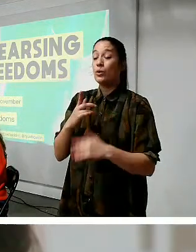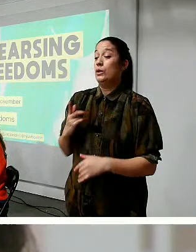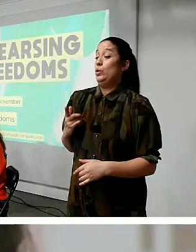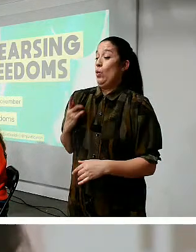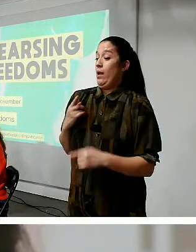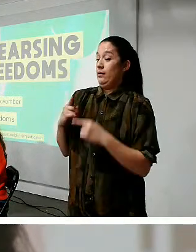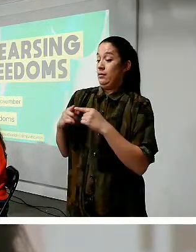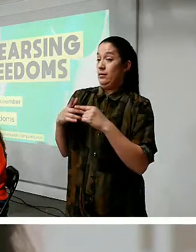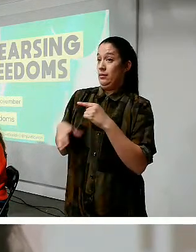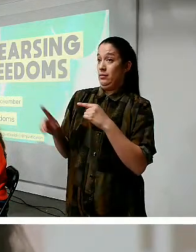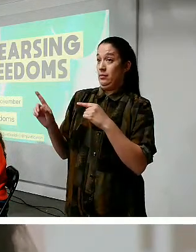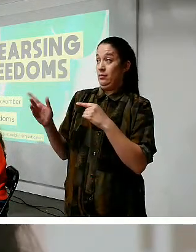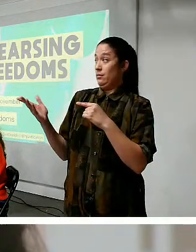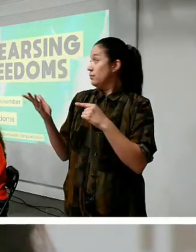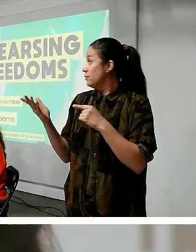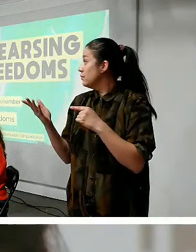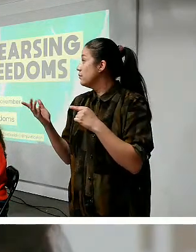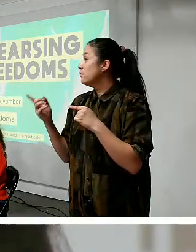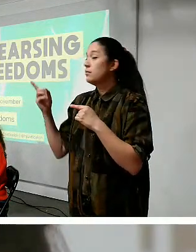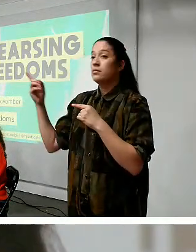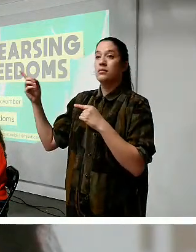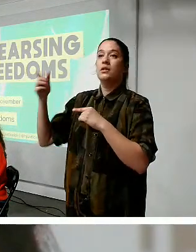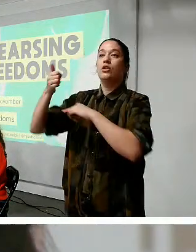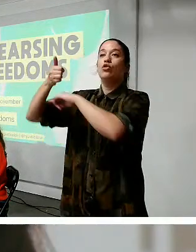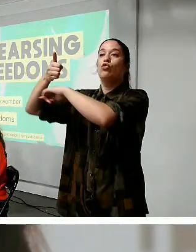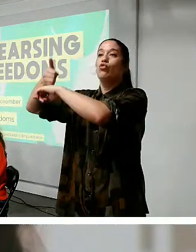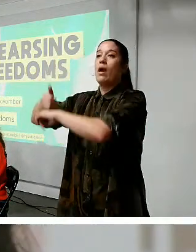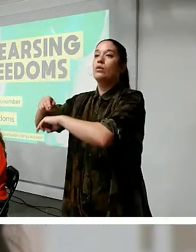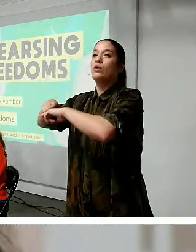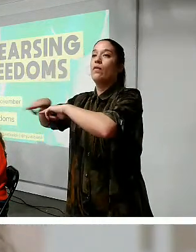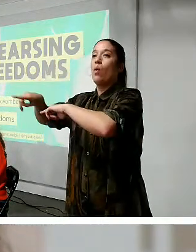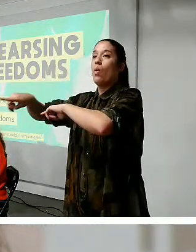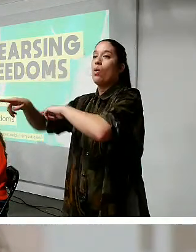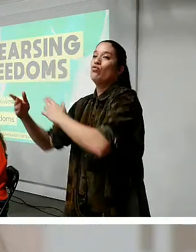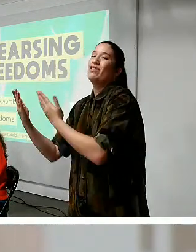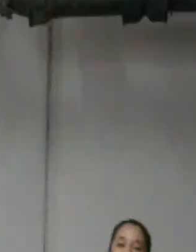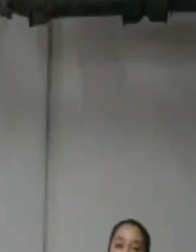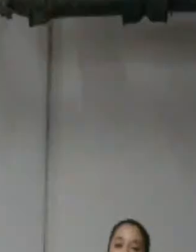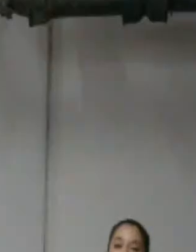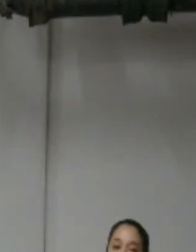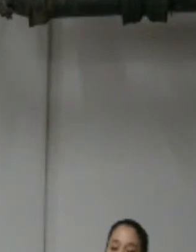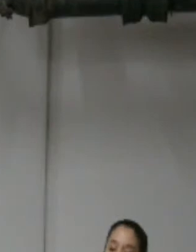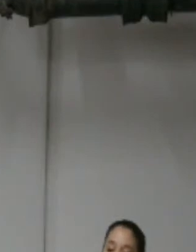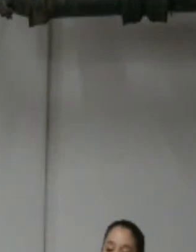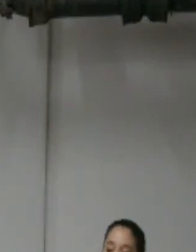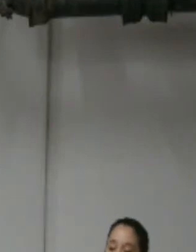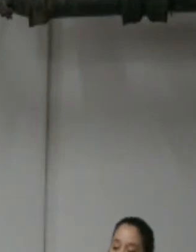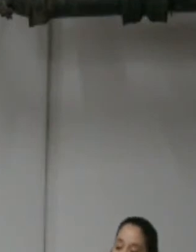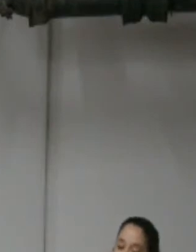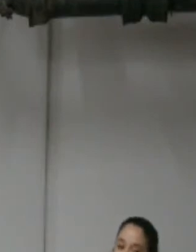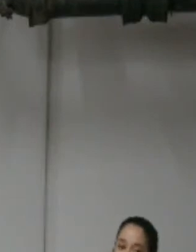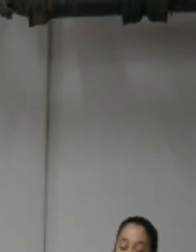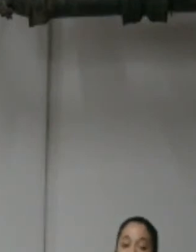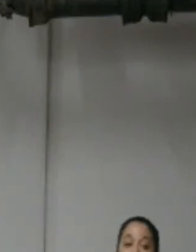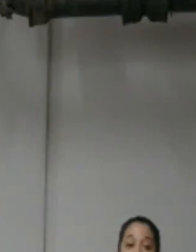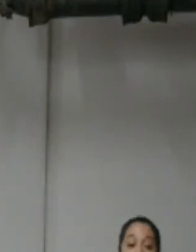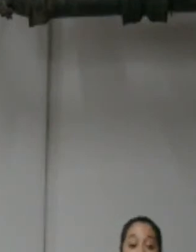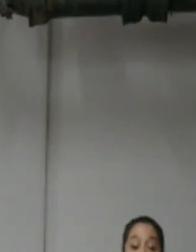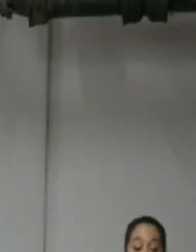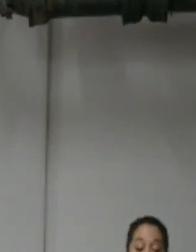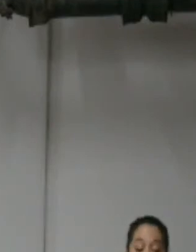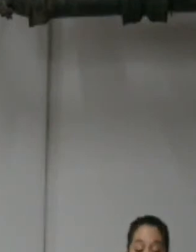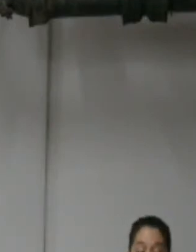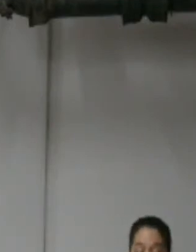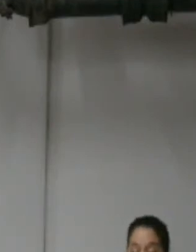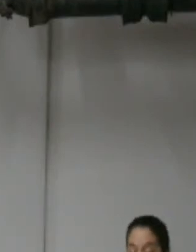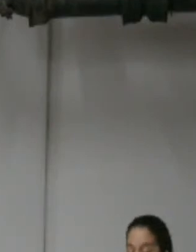toilets, they're on the ground floor of the building near the reception desk. So to access them from here, you can either take